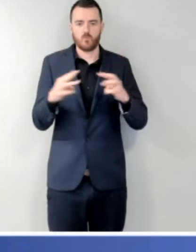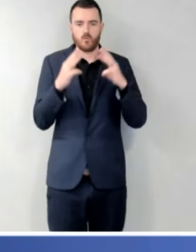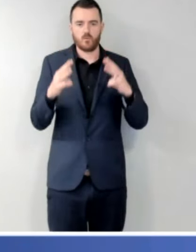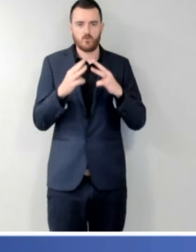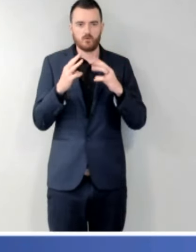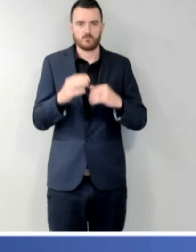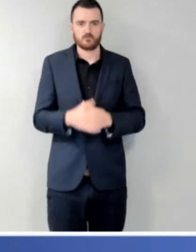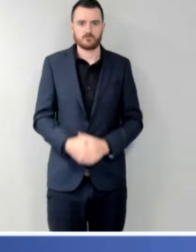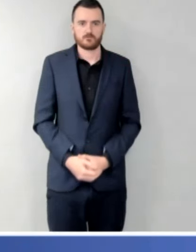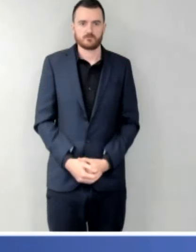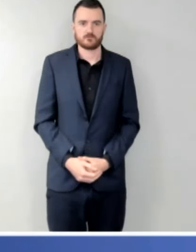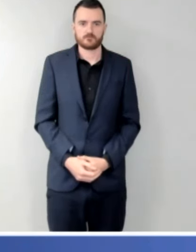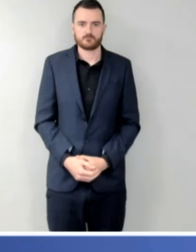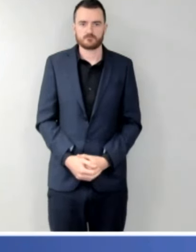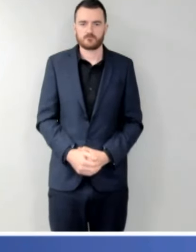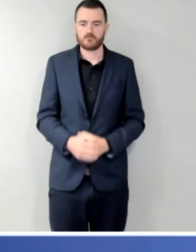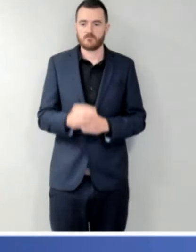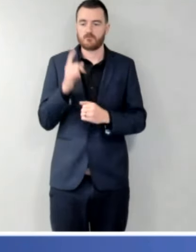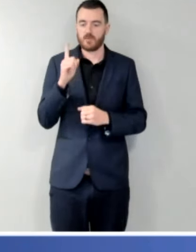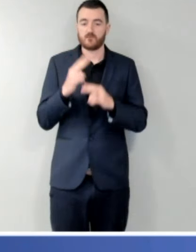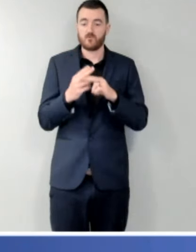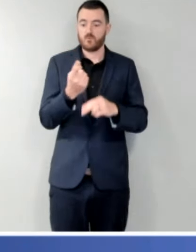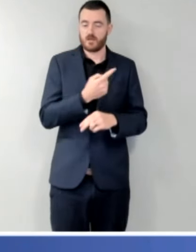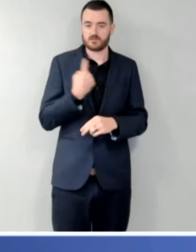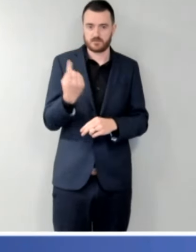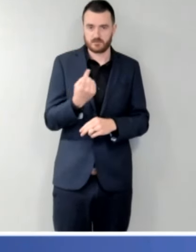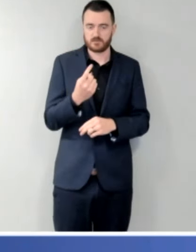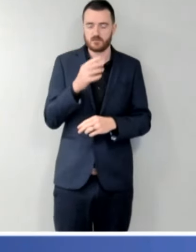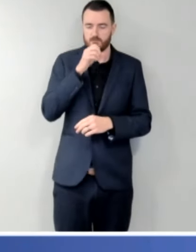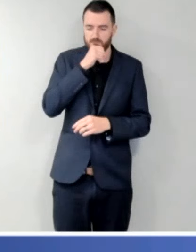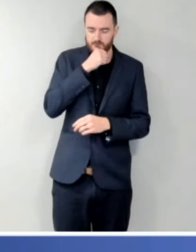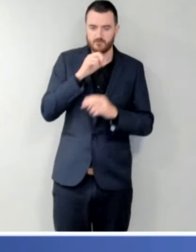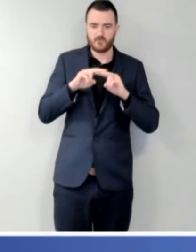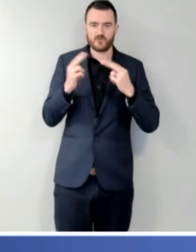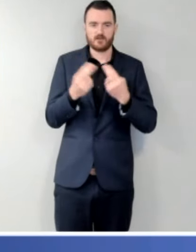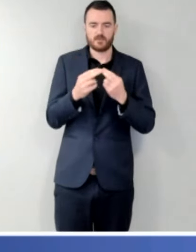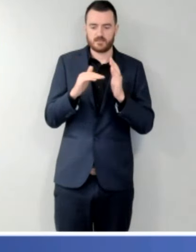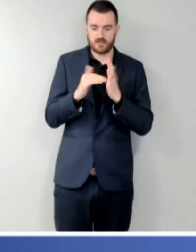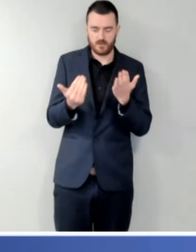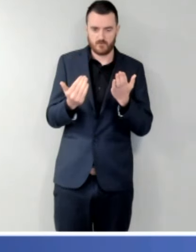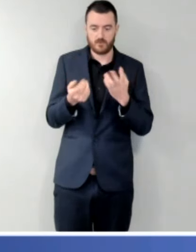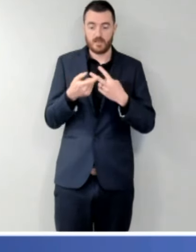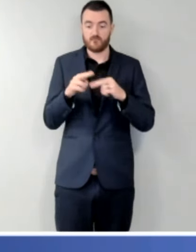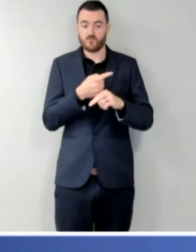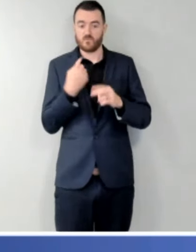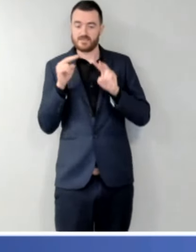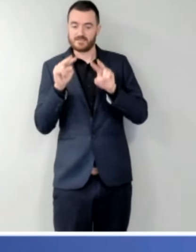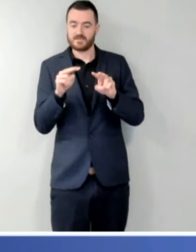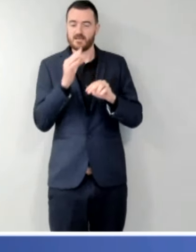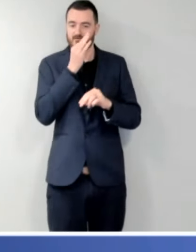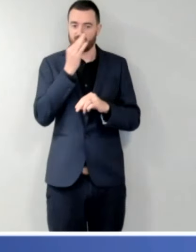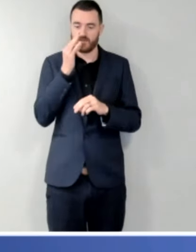But as for us who mourn them now, if we see yellow sunflowers